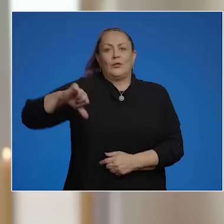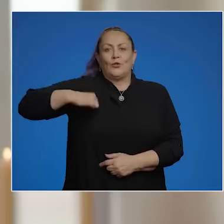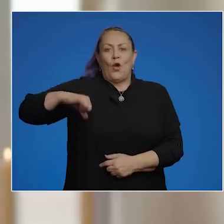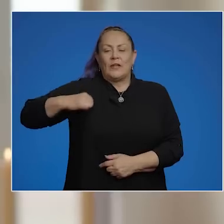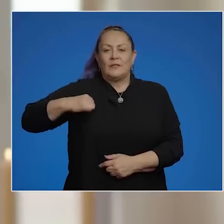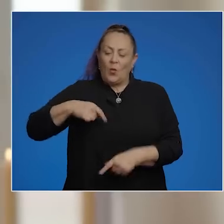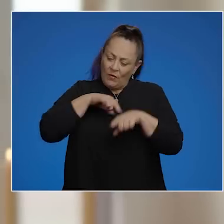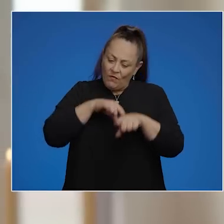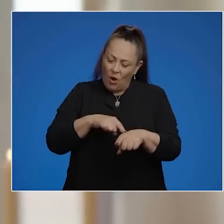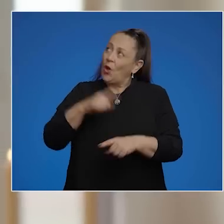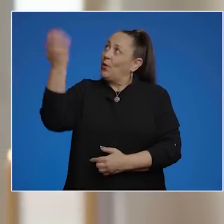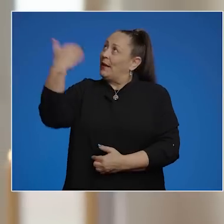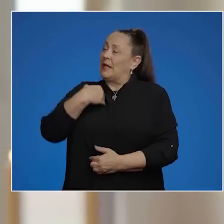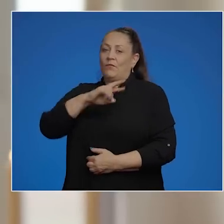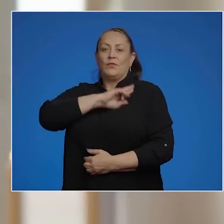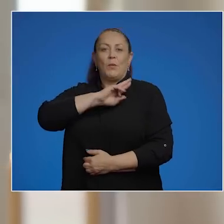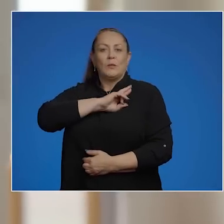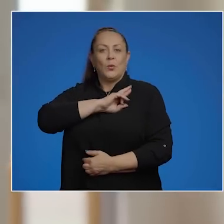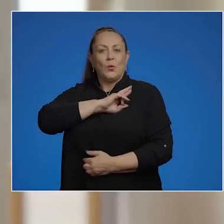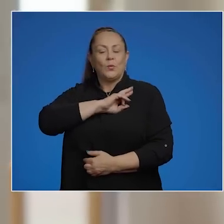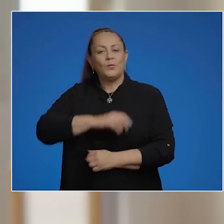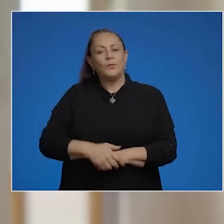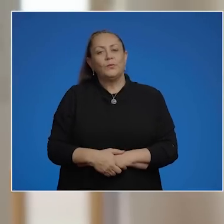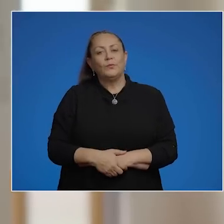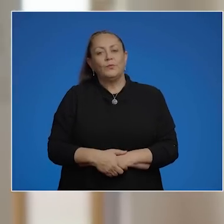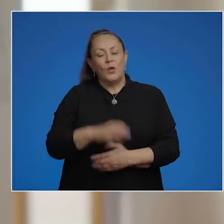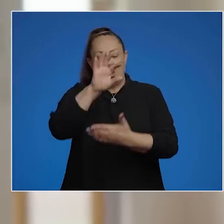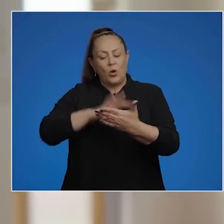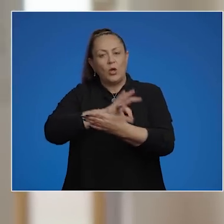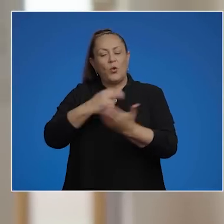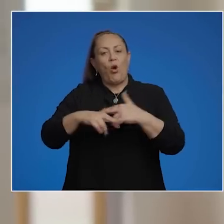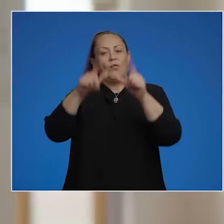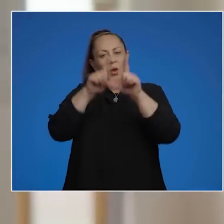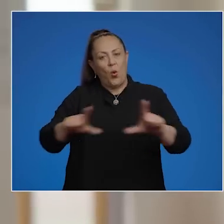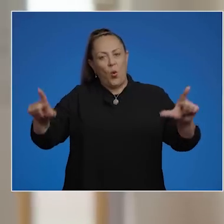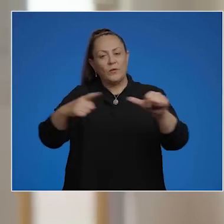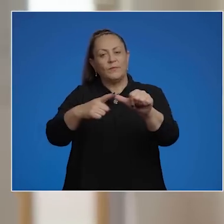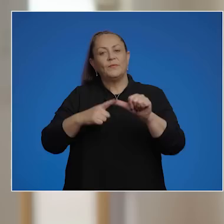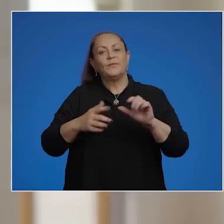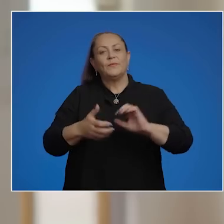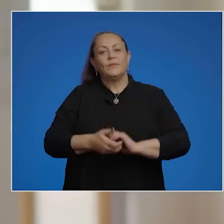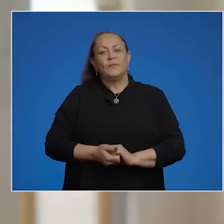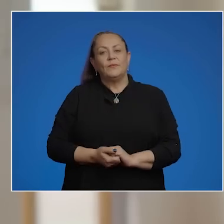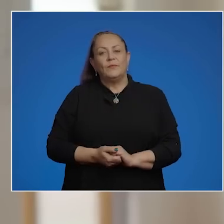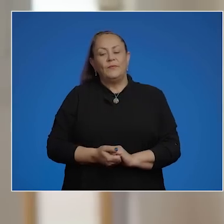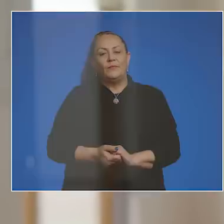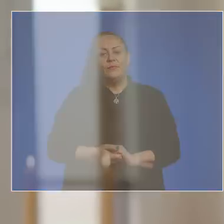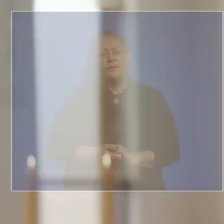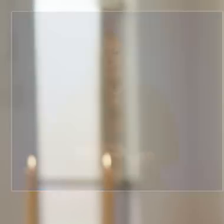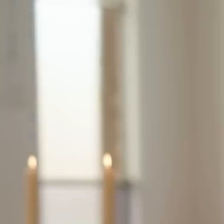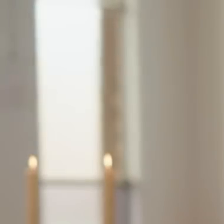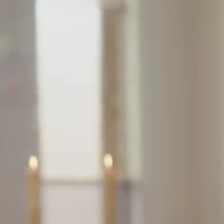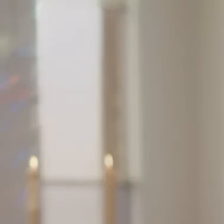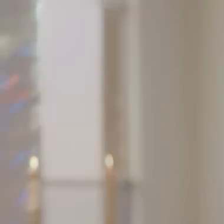done no more than our duty. The Gospel of the Lord. Praise to you, Lord